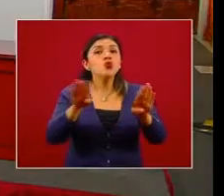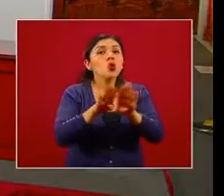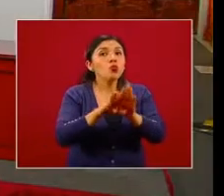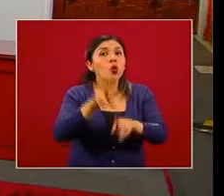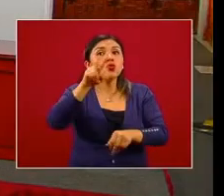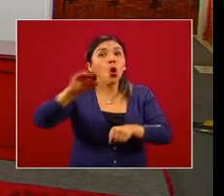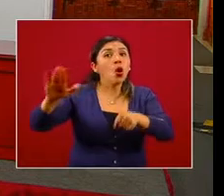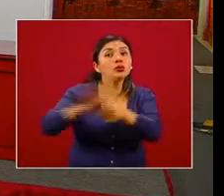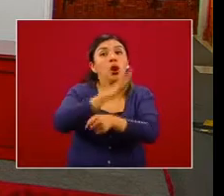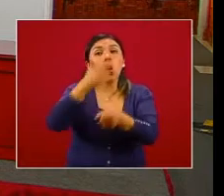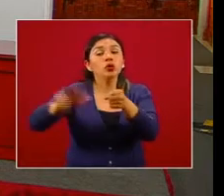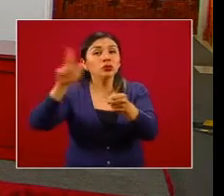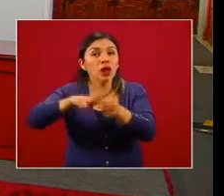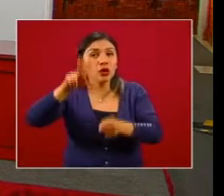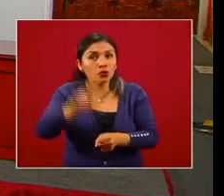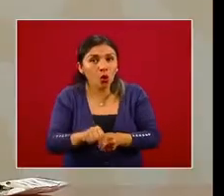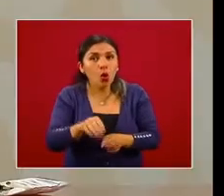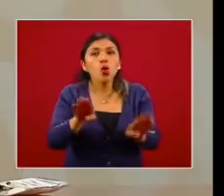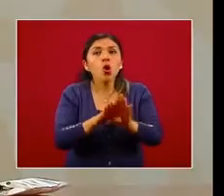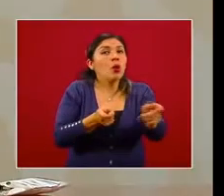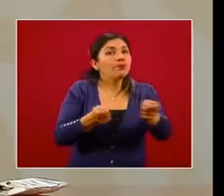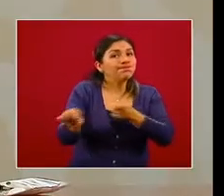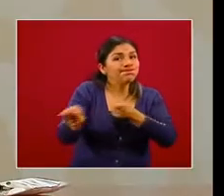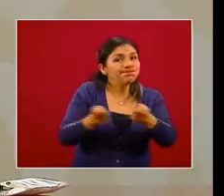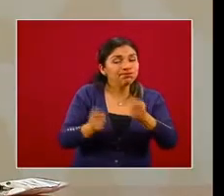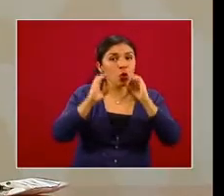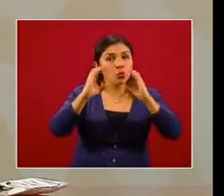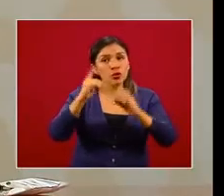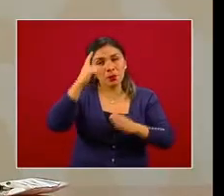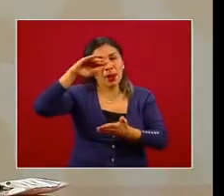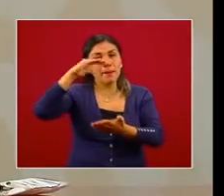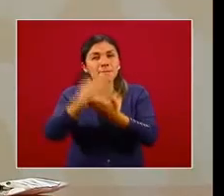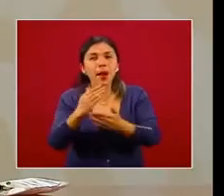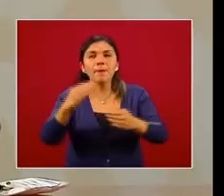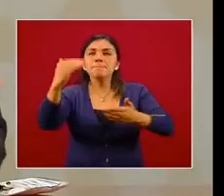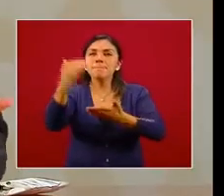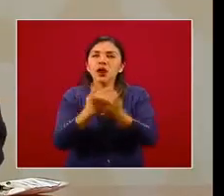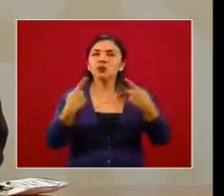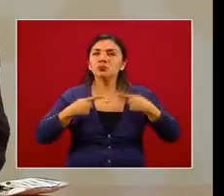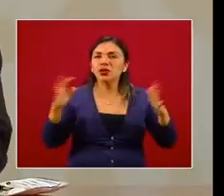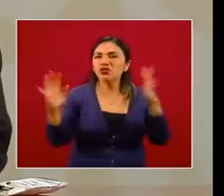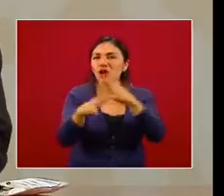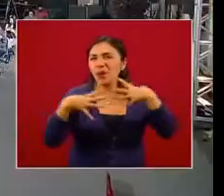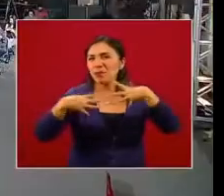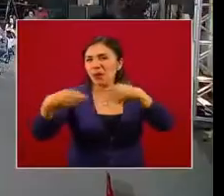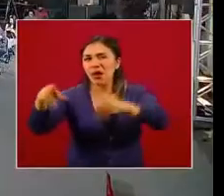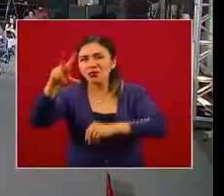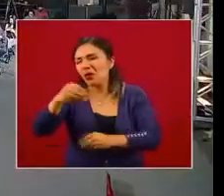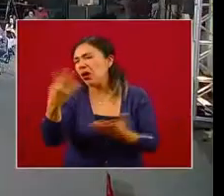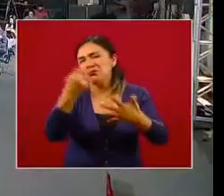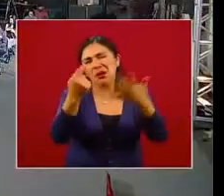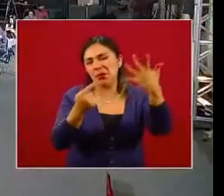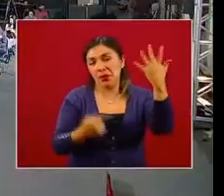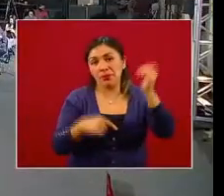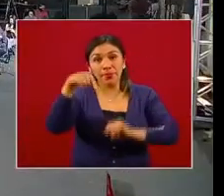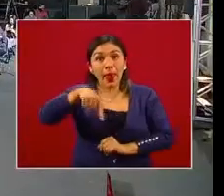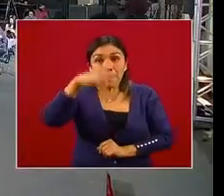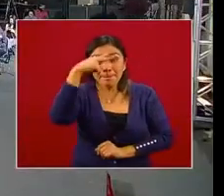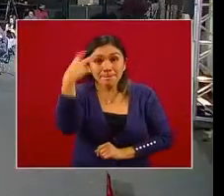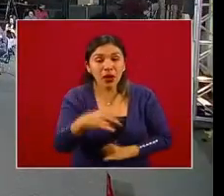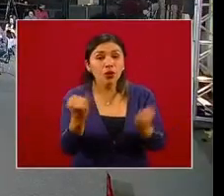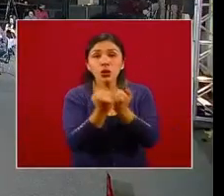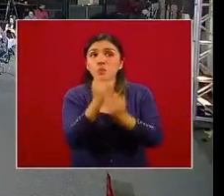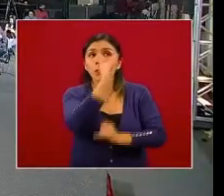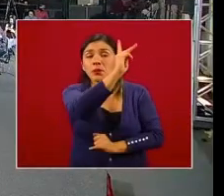We're more concerned about hospitals, their occupancy rates, how many beds are available, the massive mitigation measures measures, we're